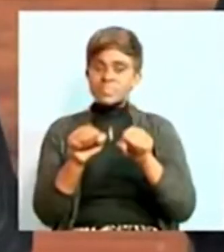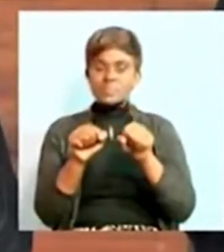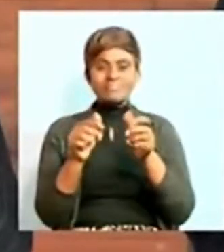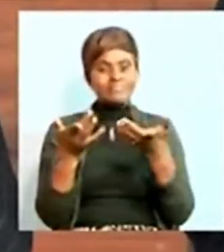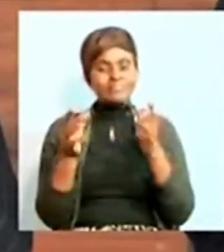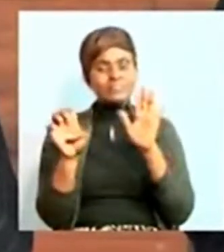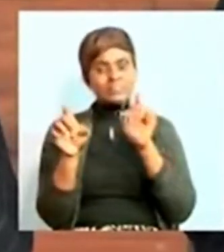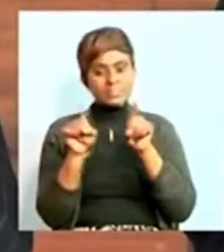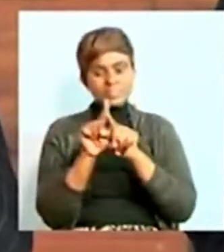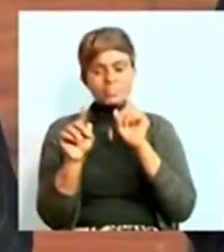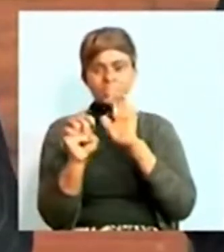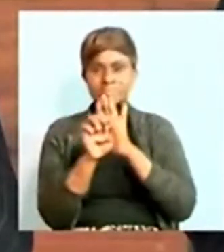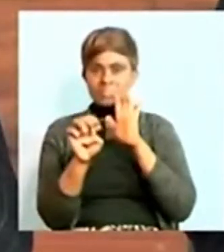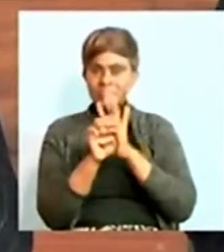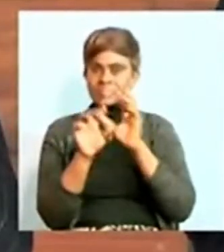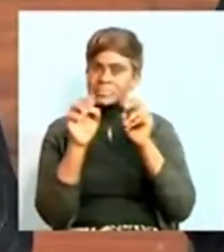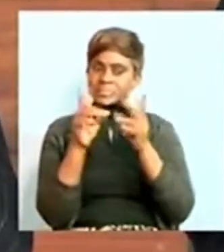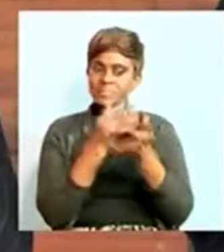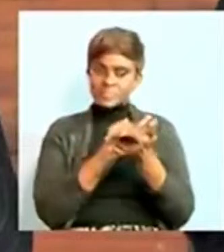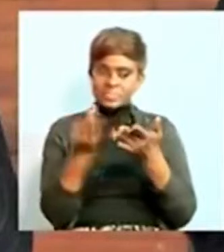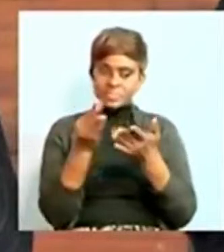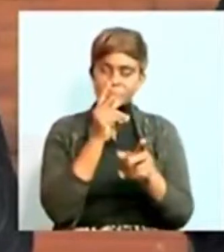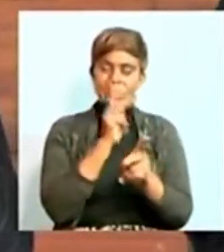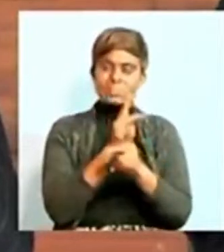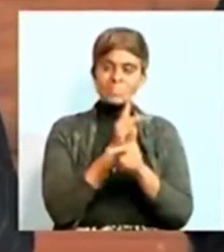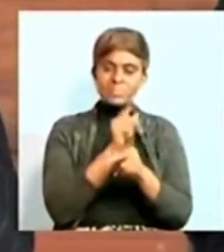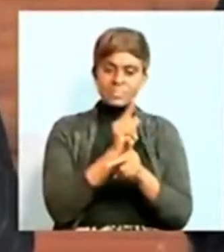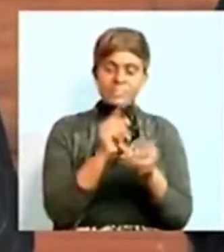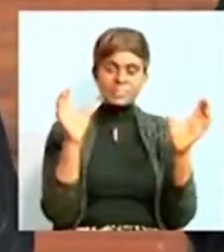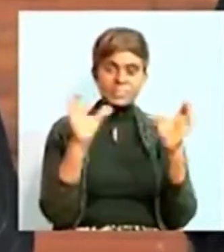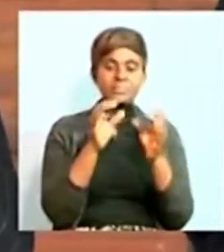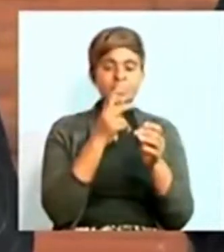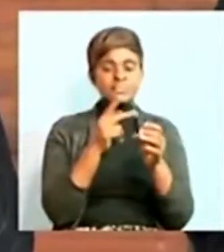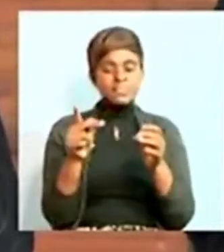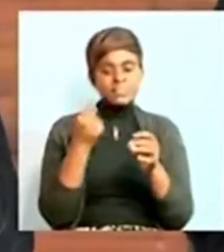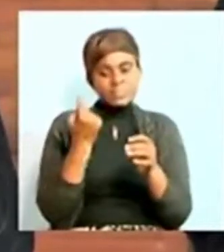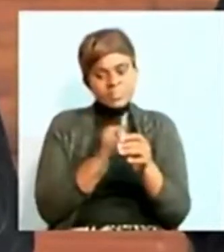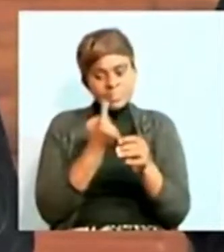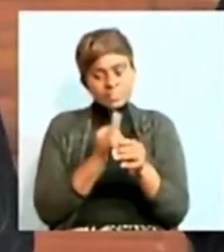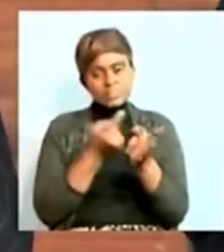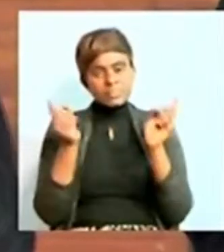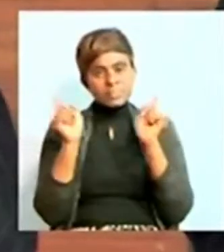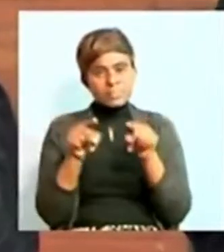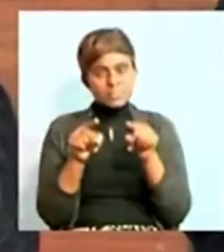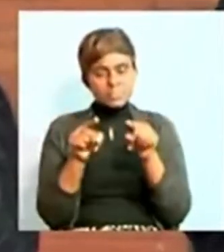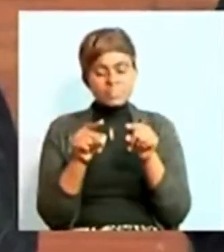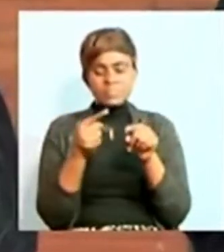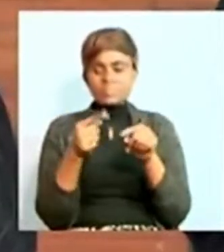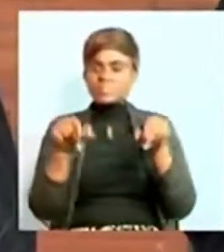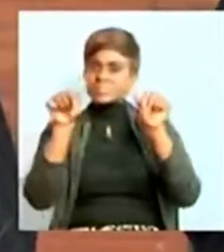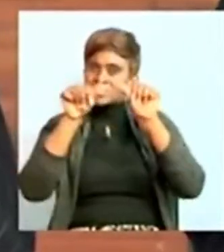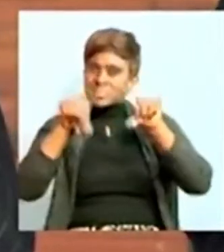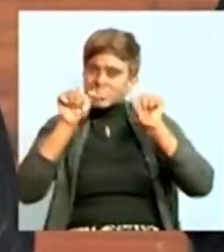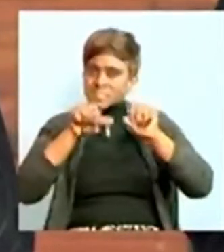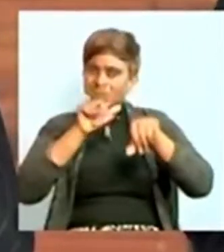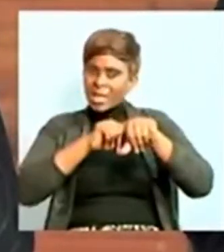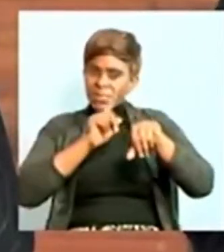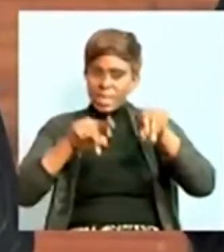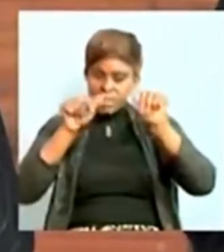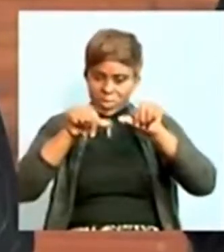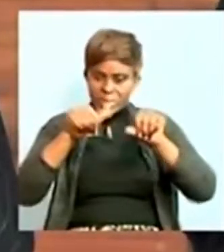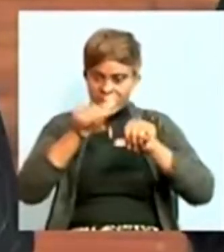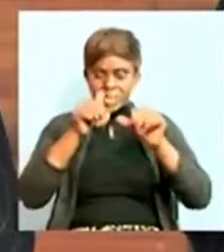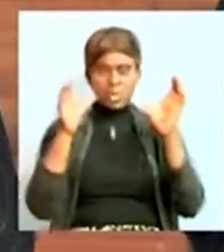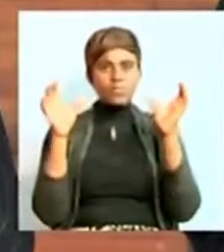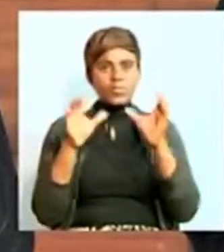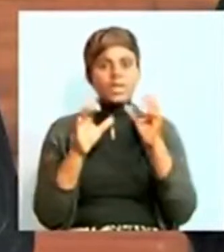like on failure to maintain council properties. Only when they were audited, that's when the